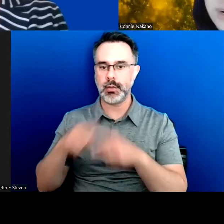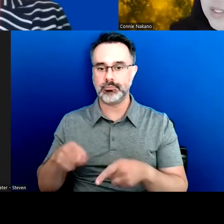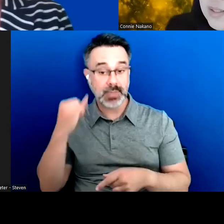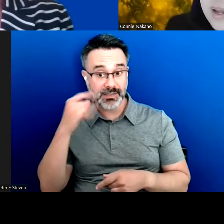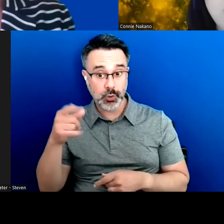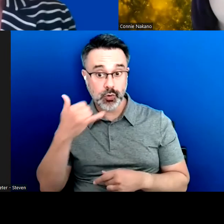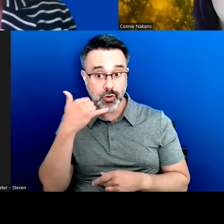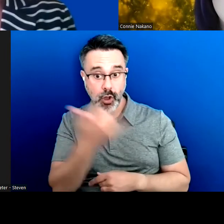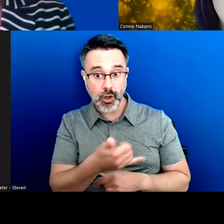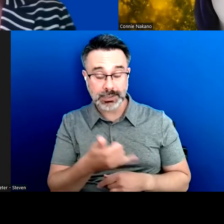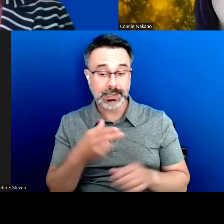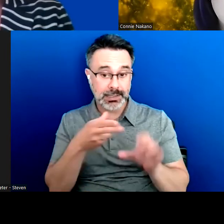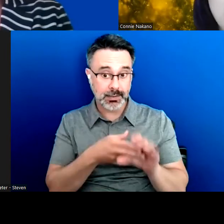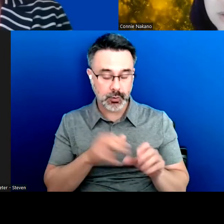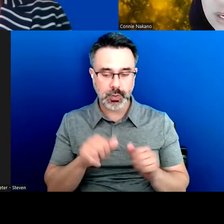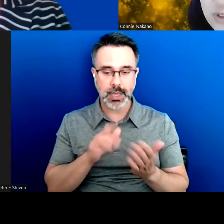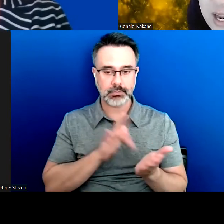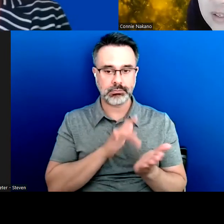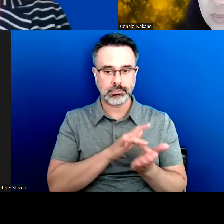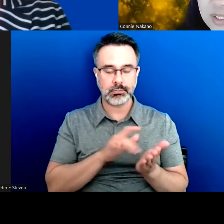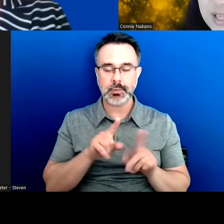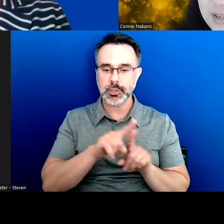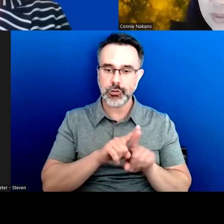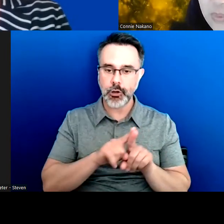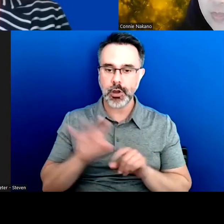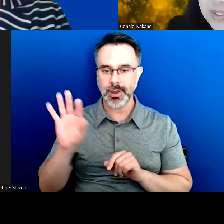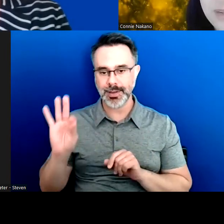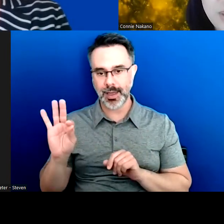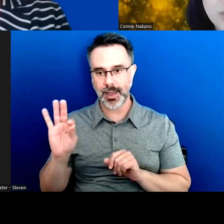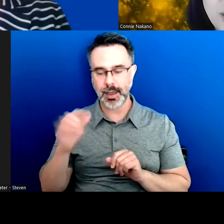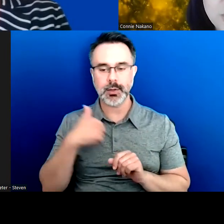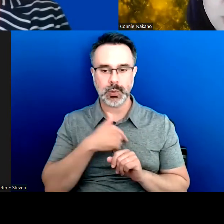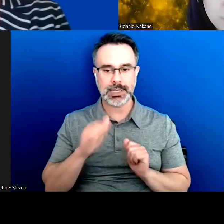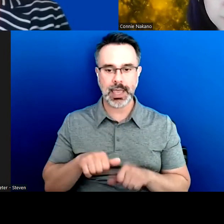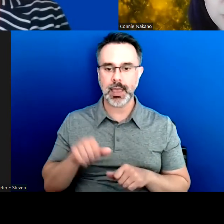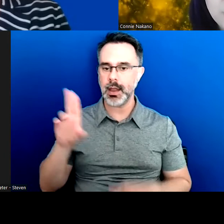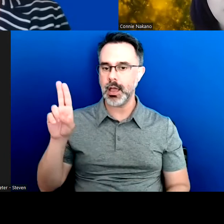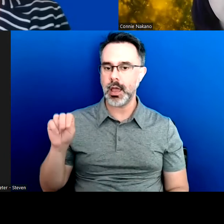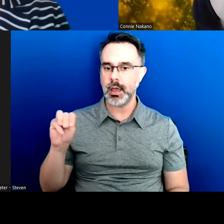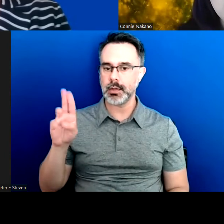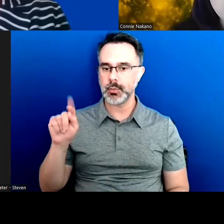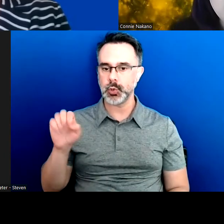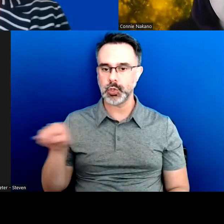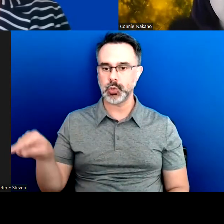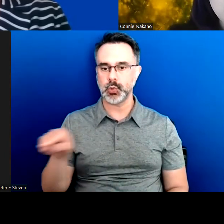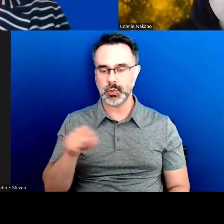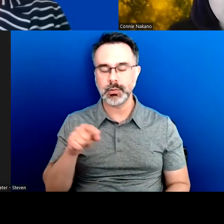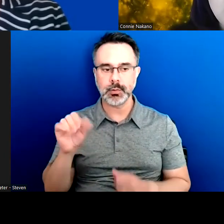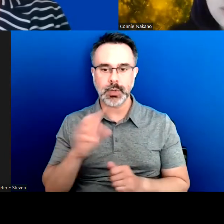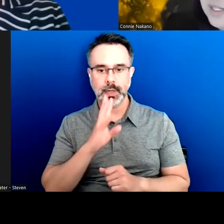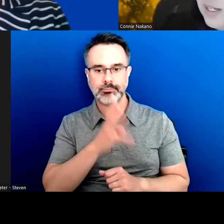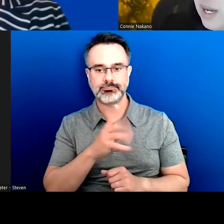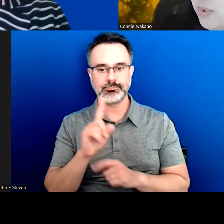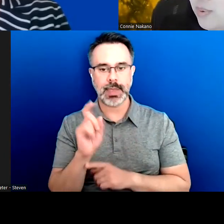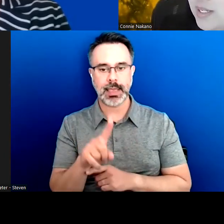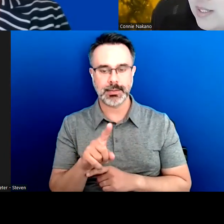actually press *9 as well to raise your hand, and we'll see that. We'll be able to unmute your line as well. So we'll just give